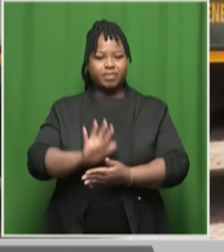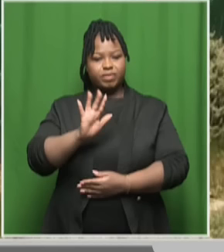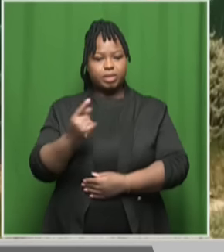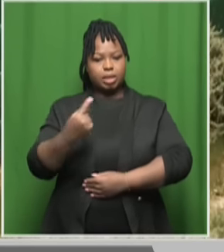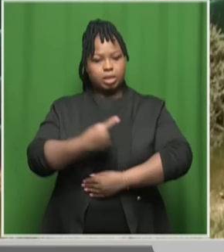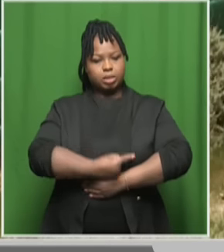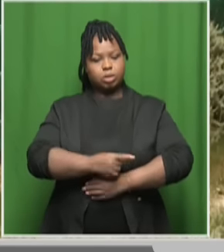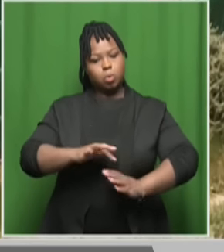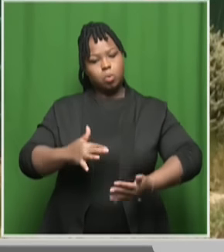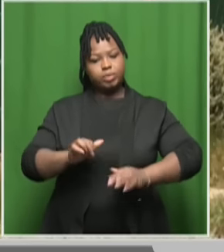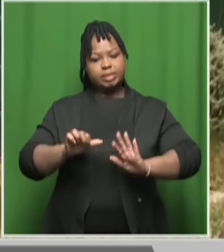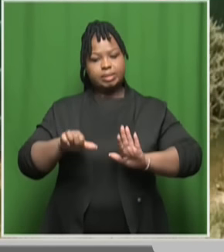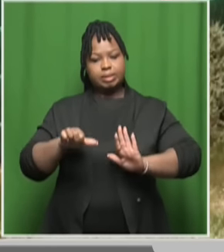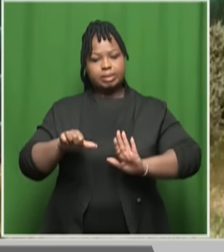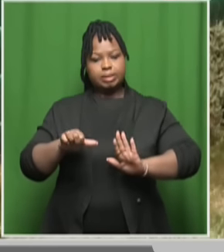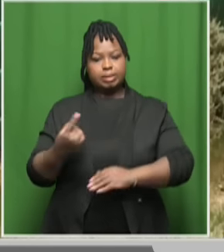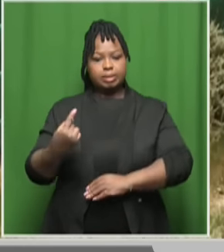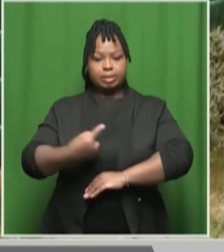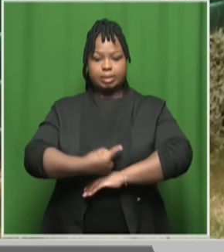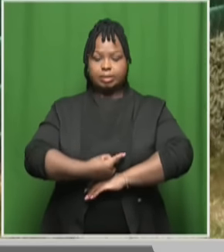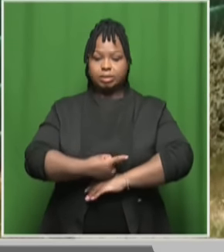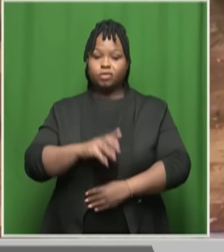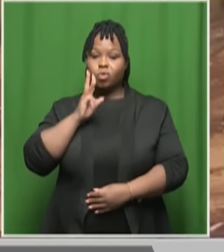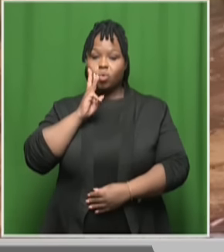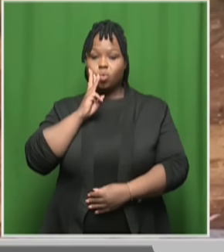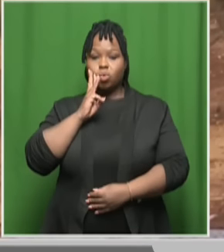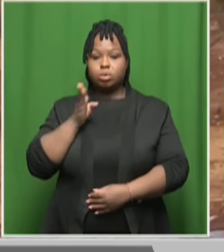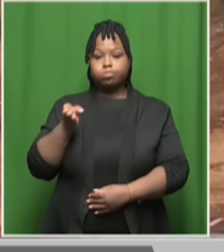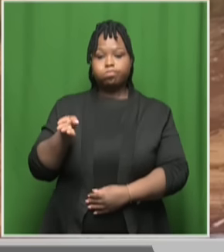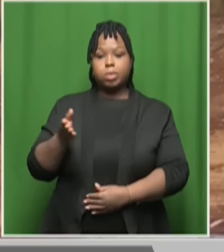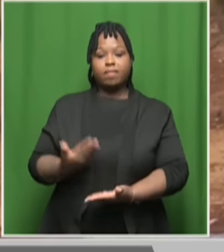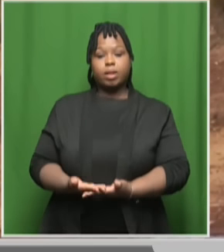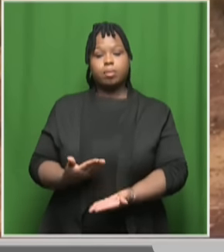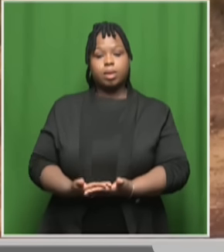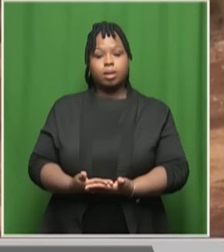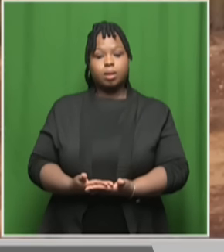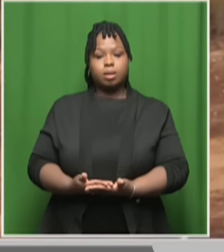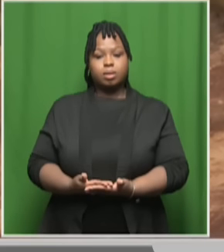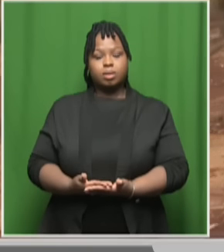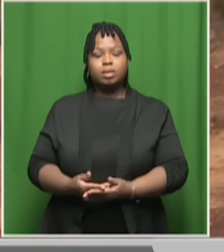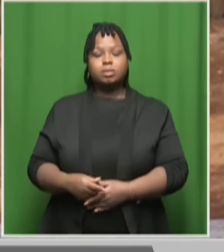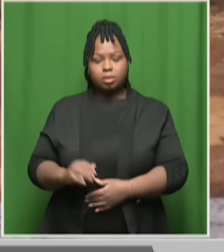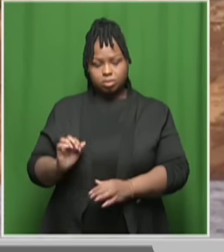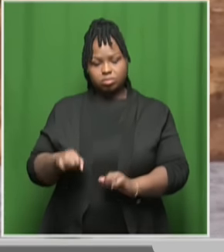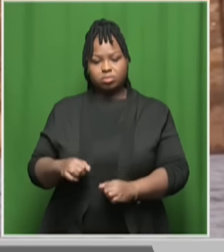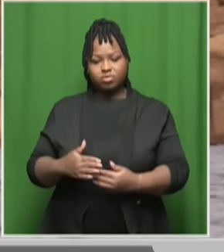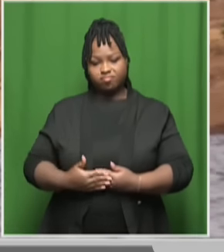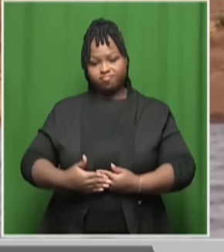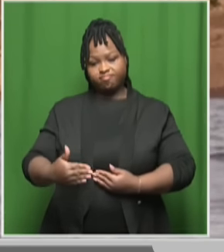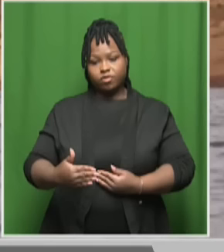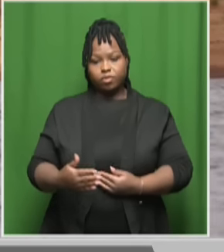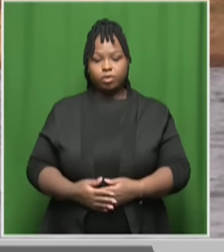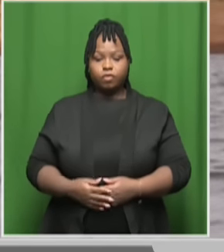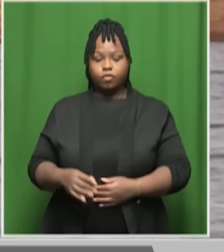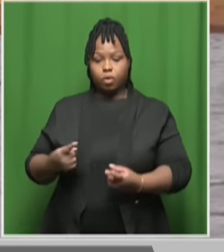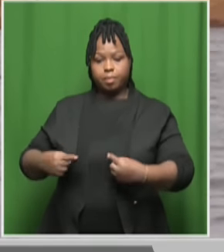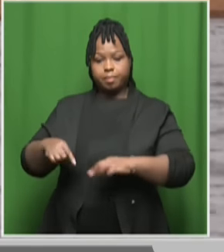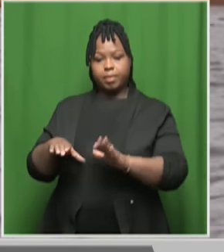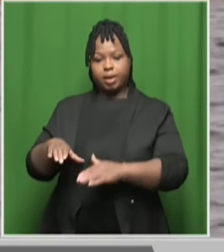and 16 days of water in the Akkerkloof Dam. So that's the usable water that is available from us, from